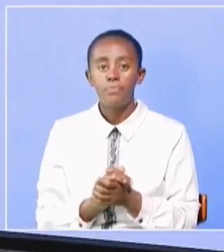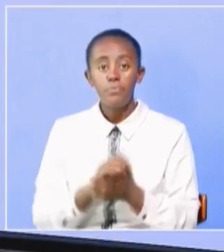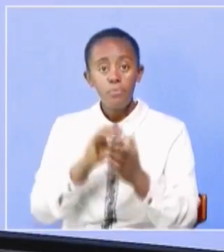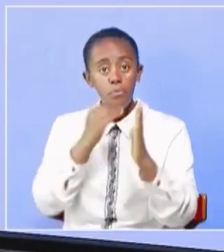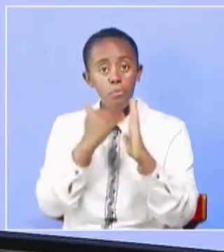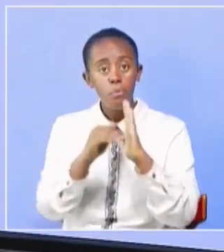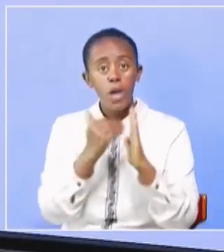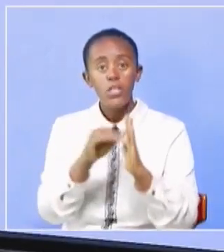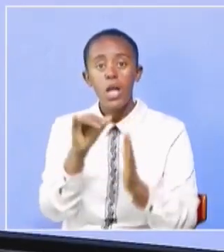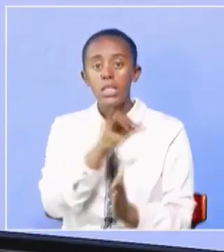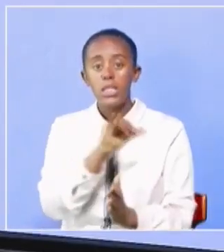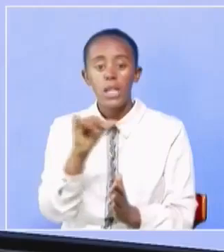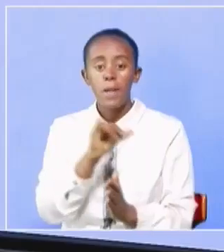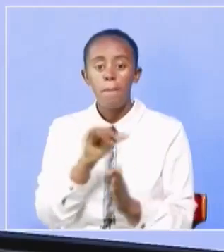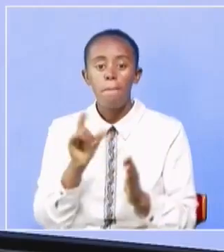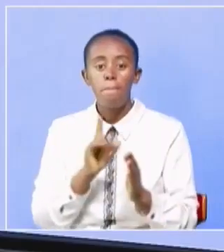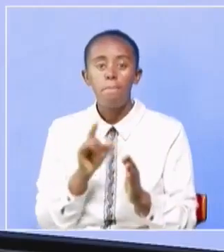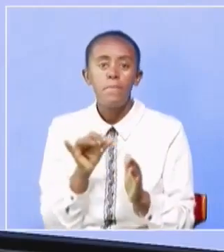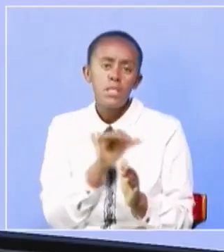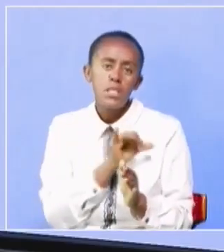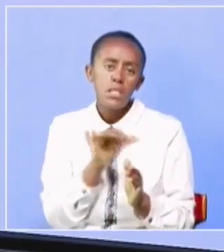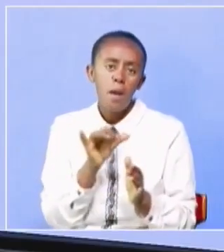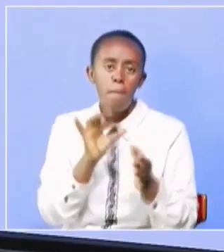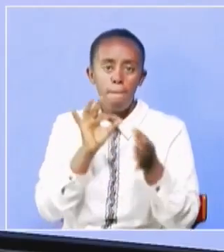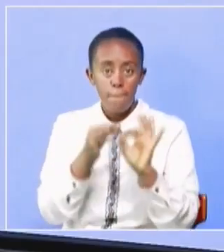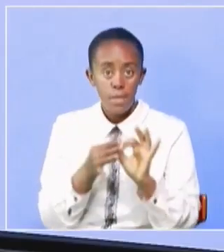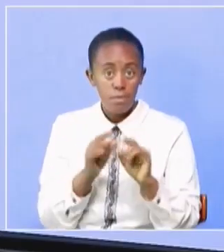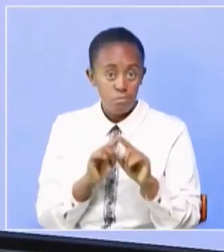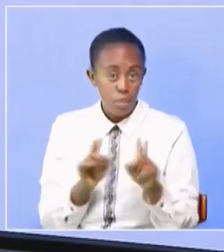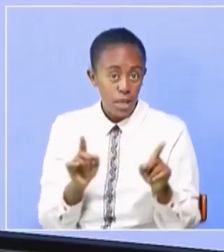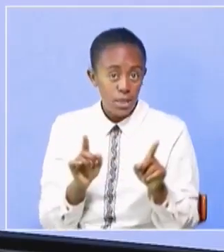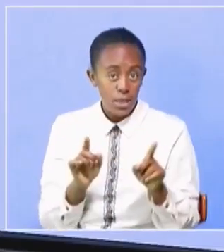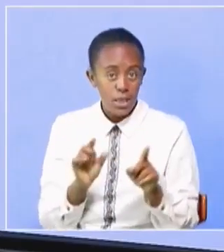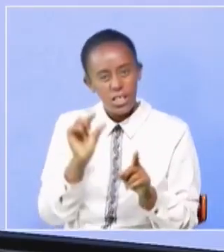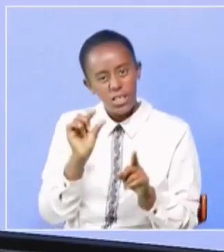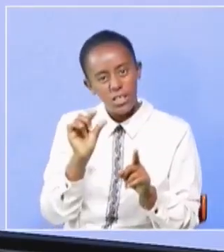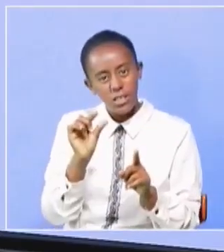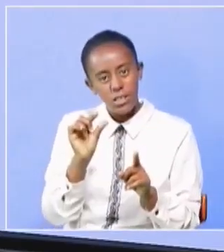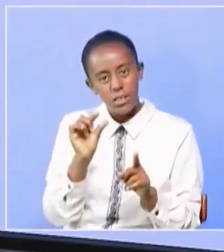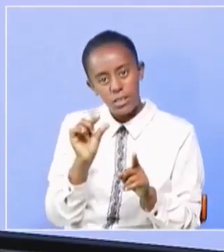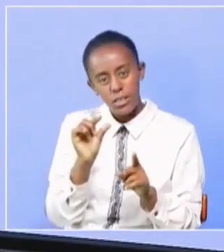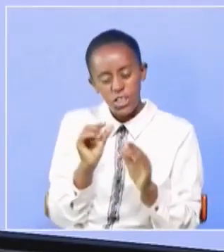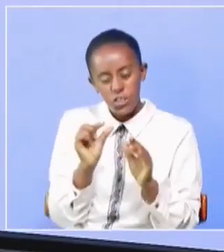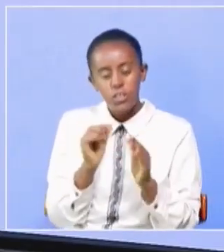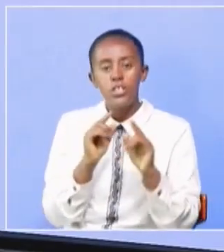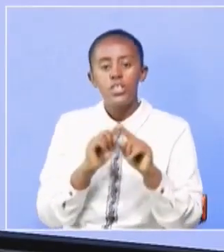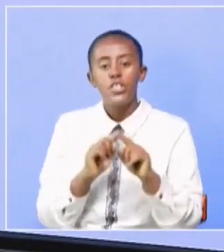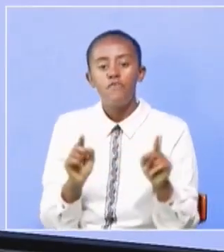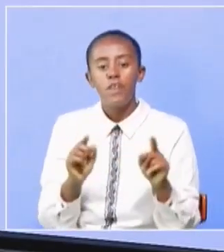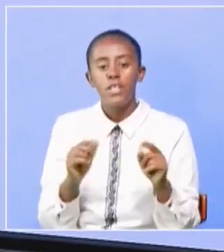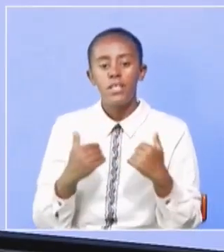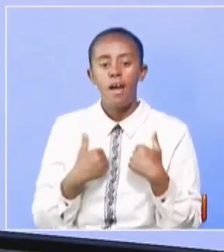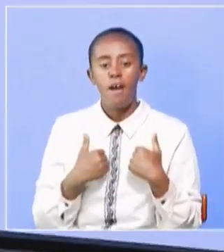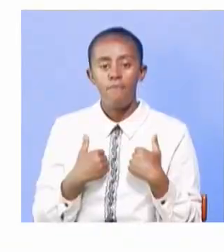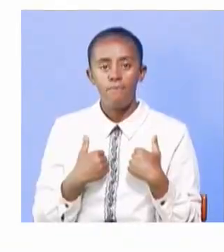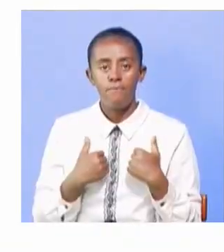Partial synonyms have the same meanings, but they have a little bit of difference. For